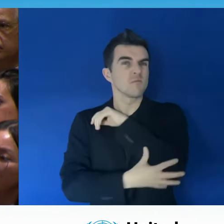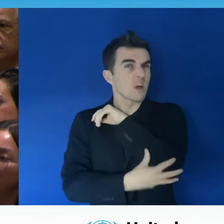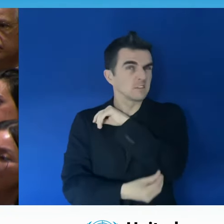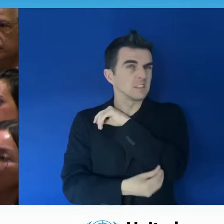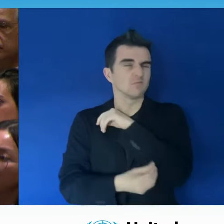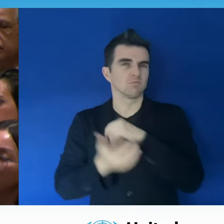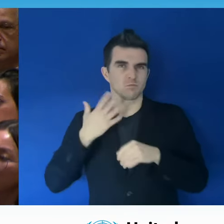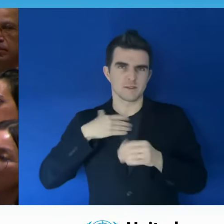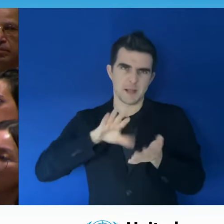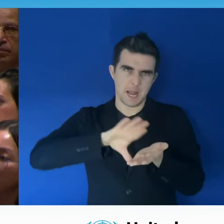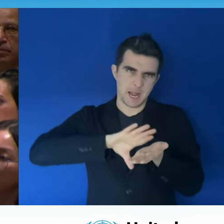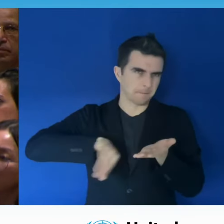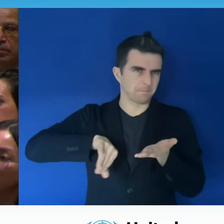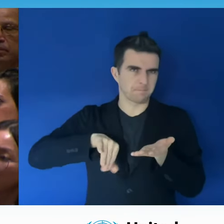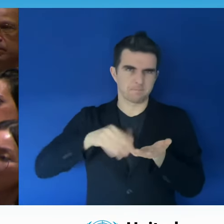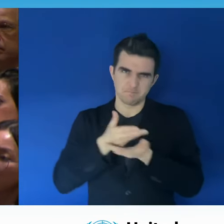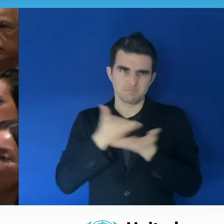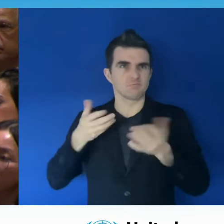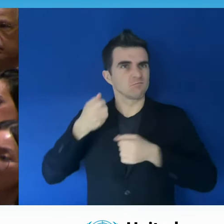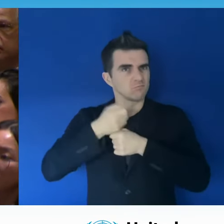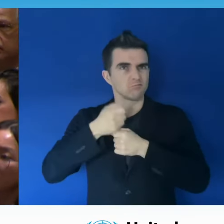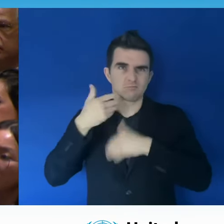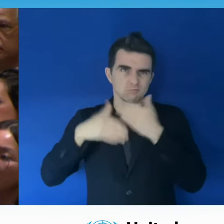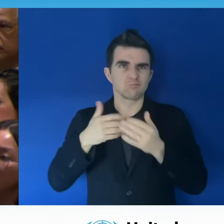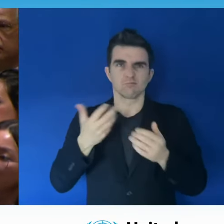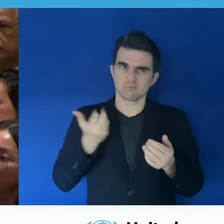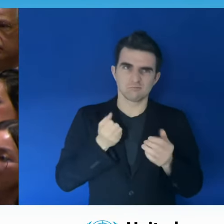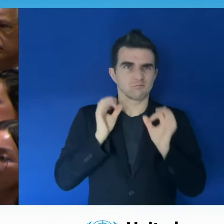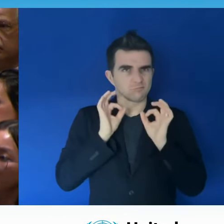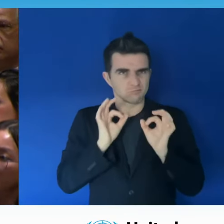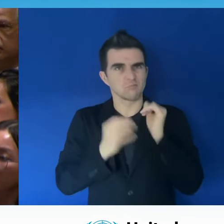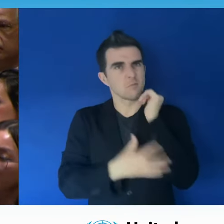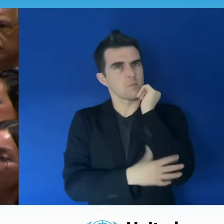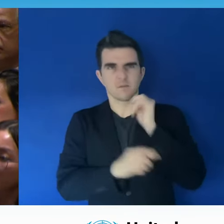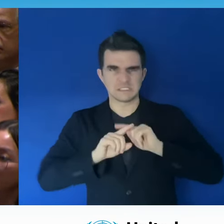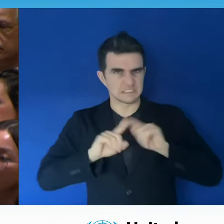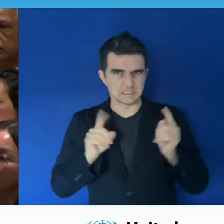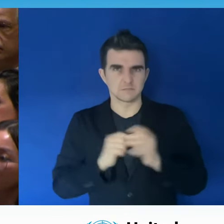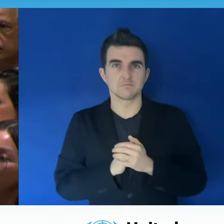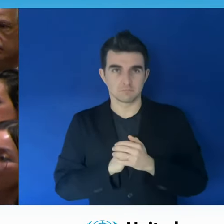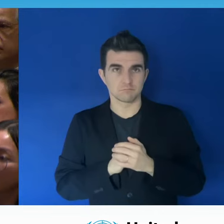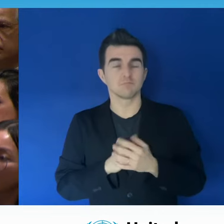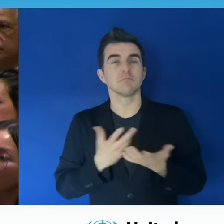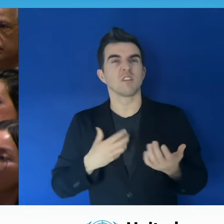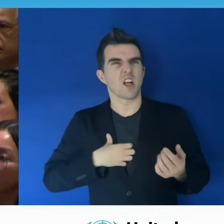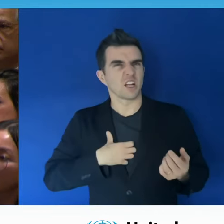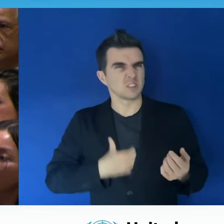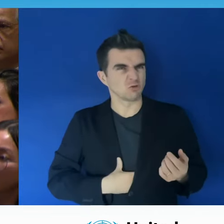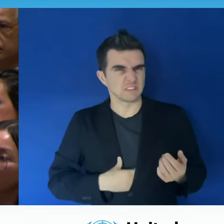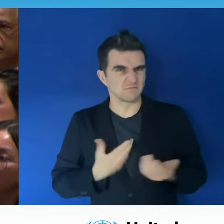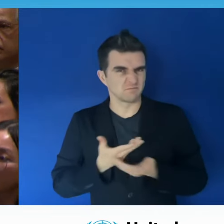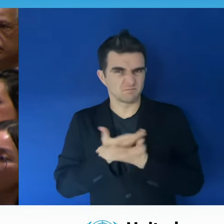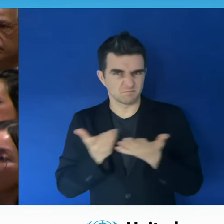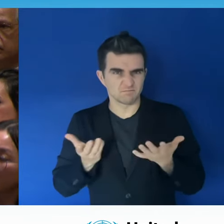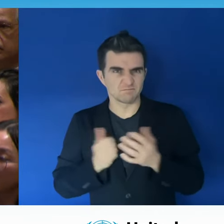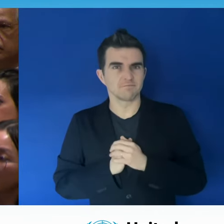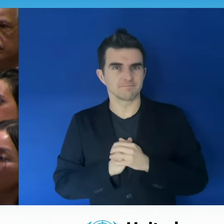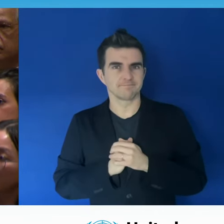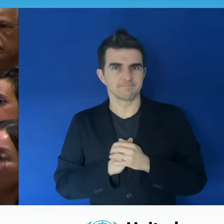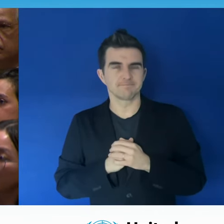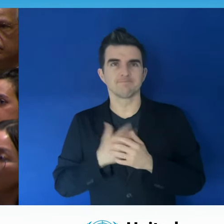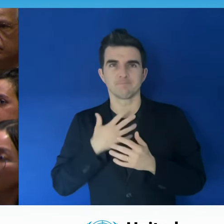to provide decent employment for youth. And this vision also seeks to develop the sectors of